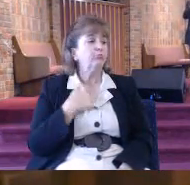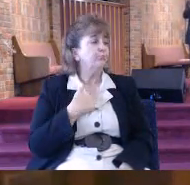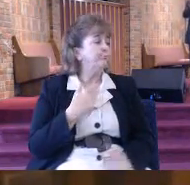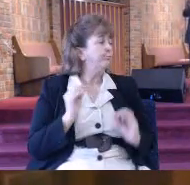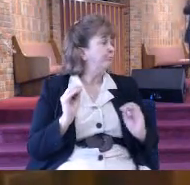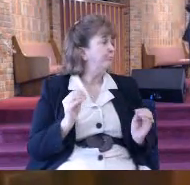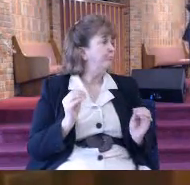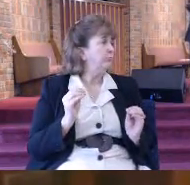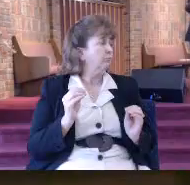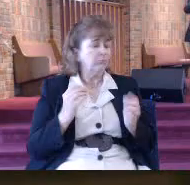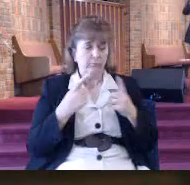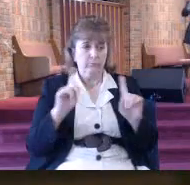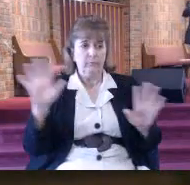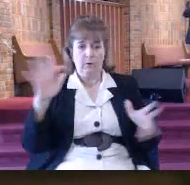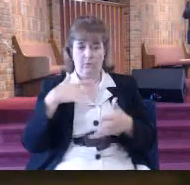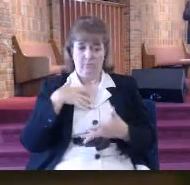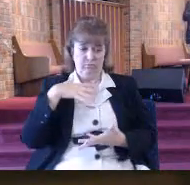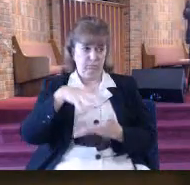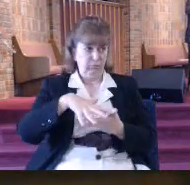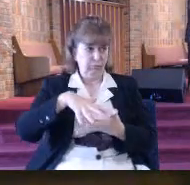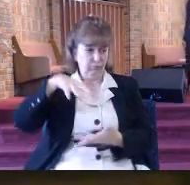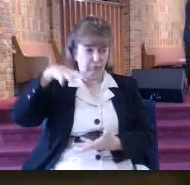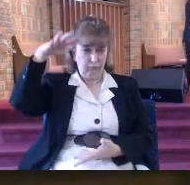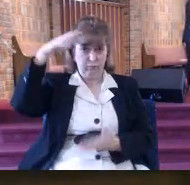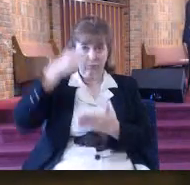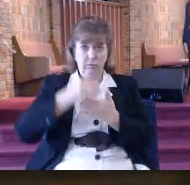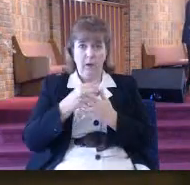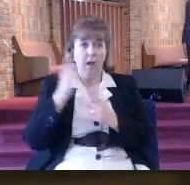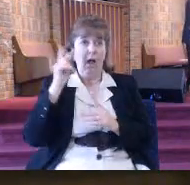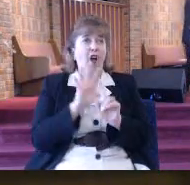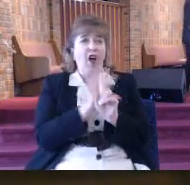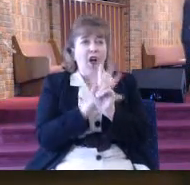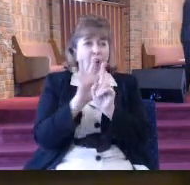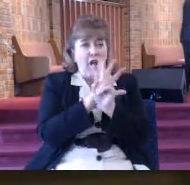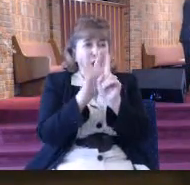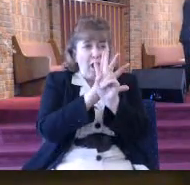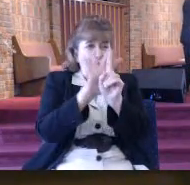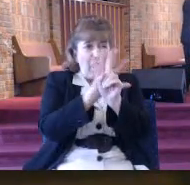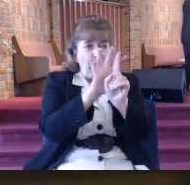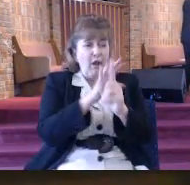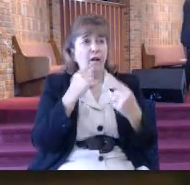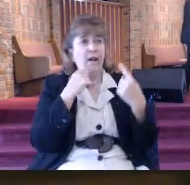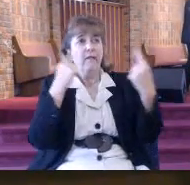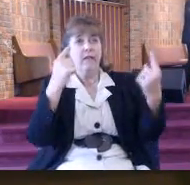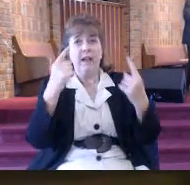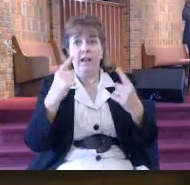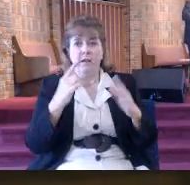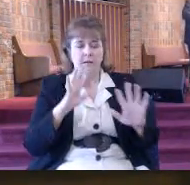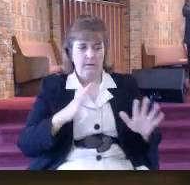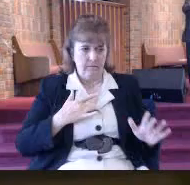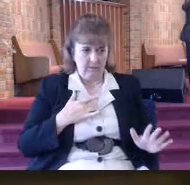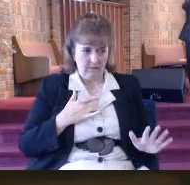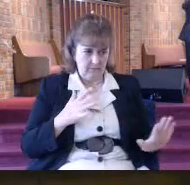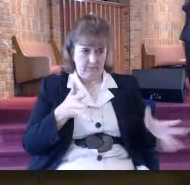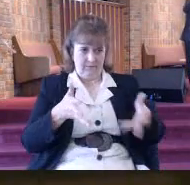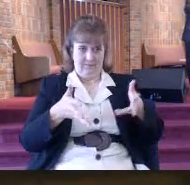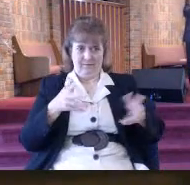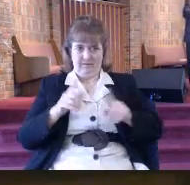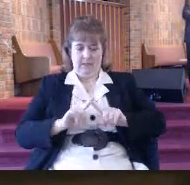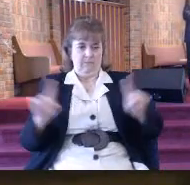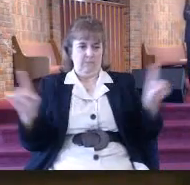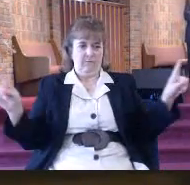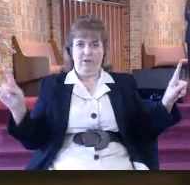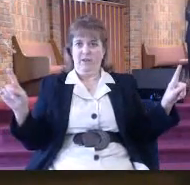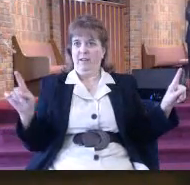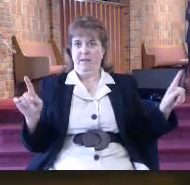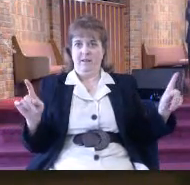money and suddenly people know you and people want to be around you and your relationship with others has changed